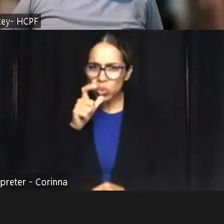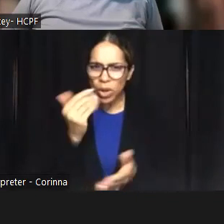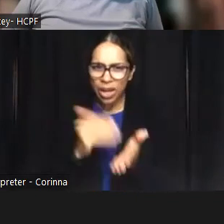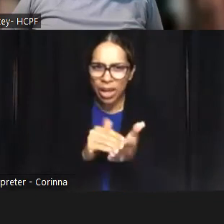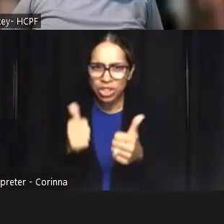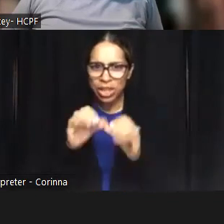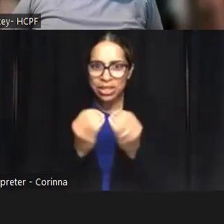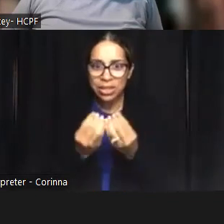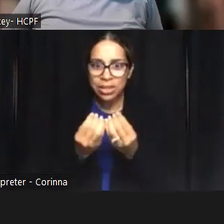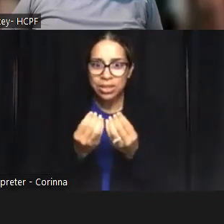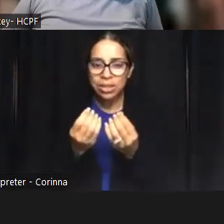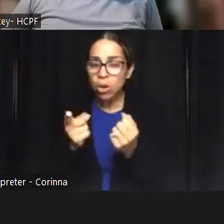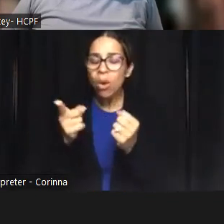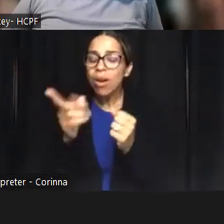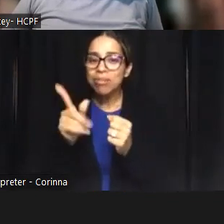Oh, you're muted.